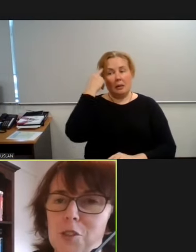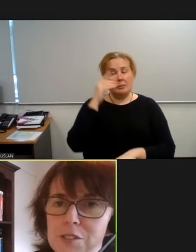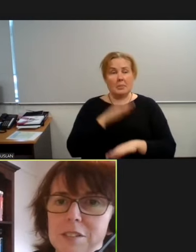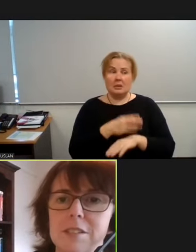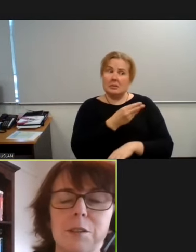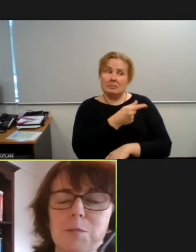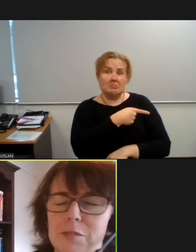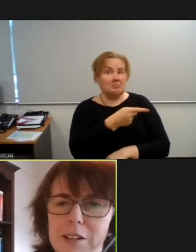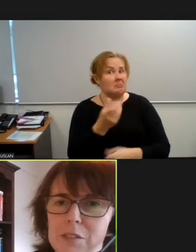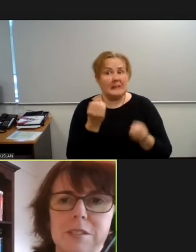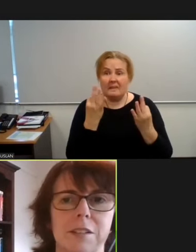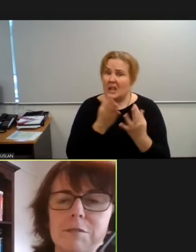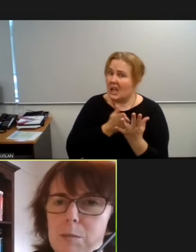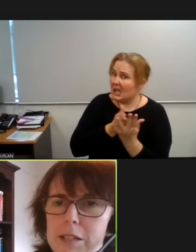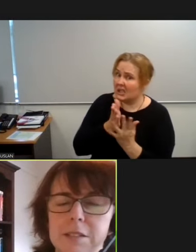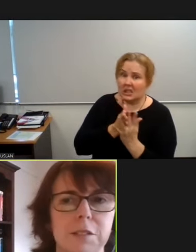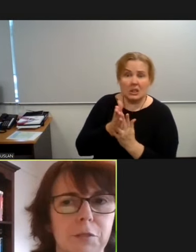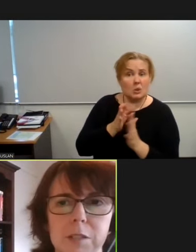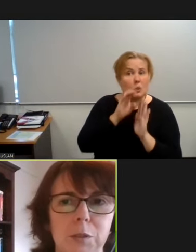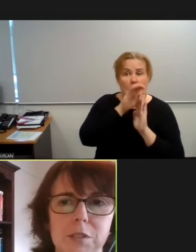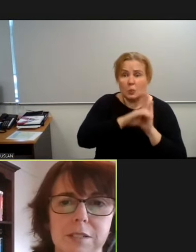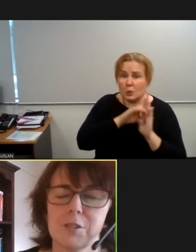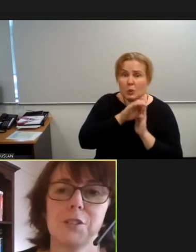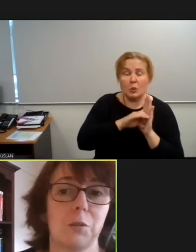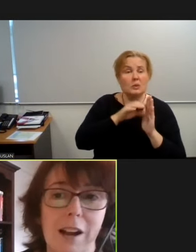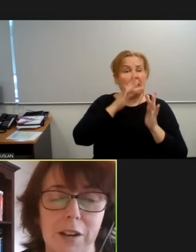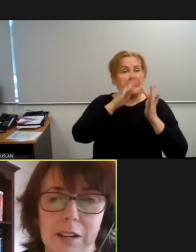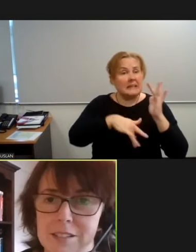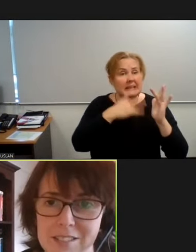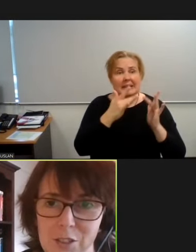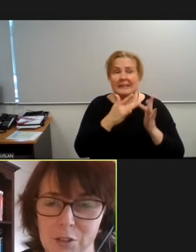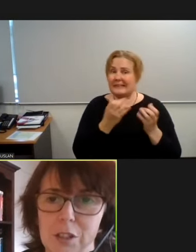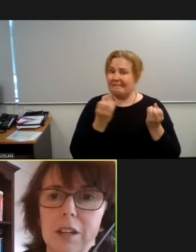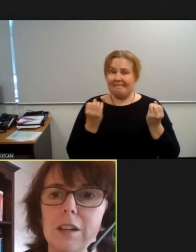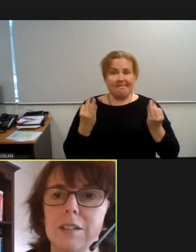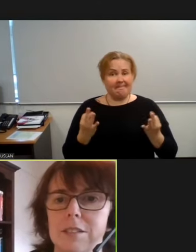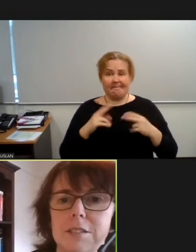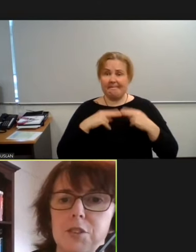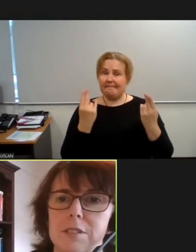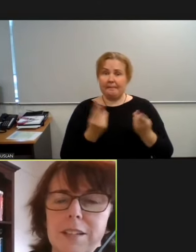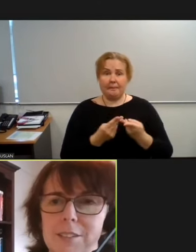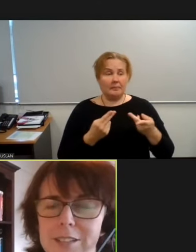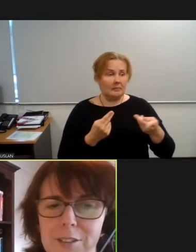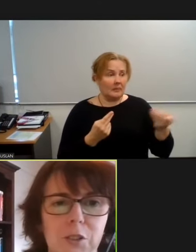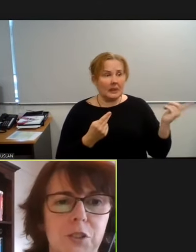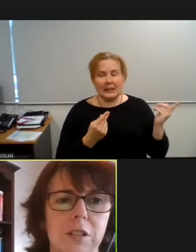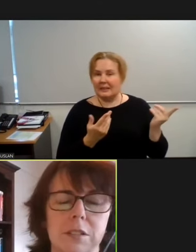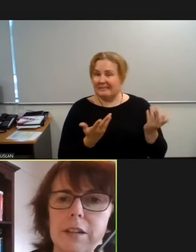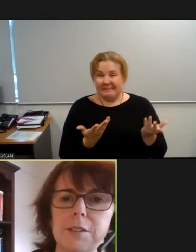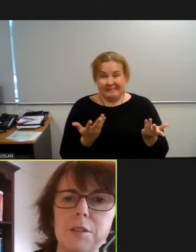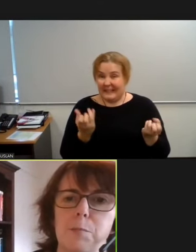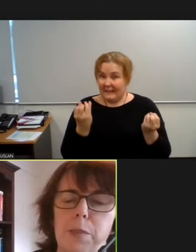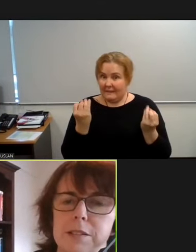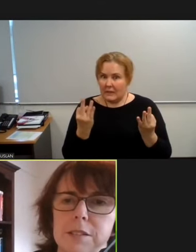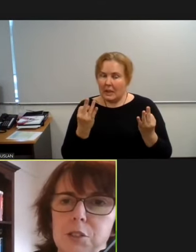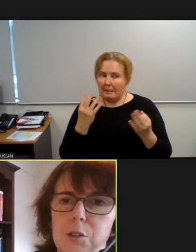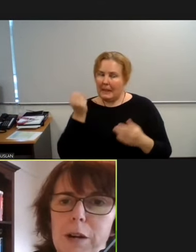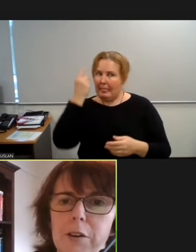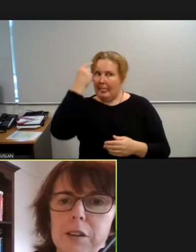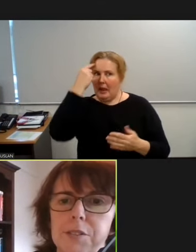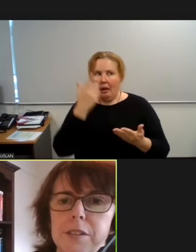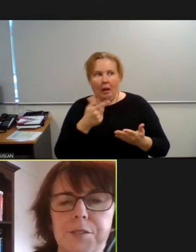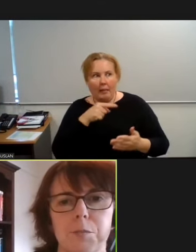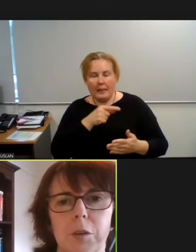how services, survivors and families in different communities actually don't have access to digital technology. So that's an